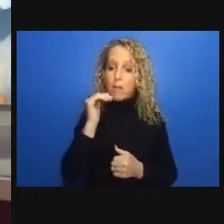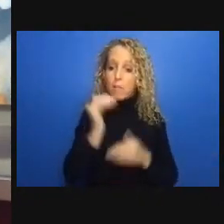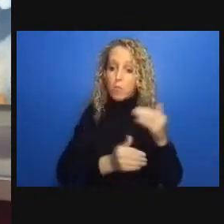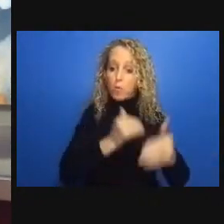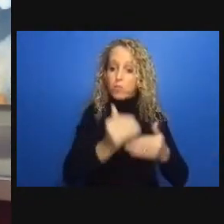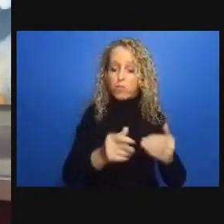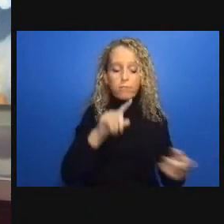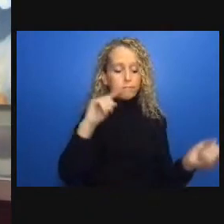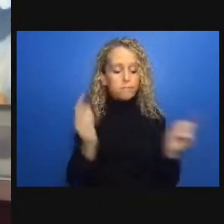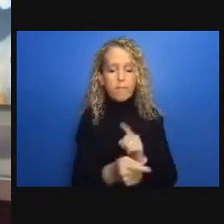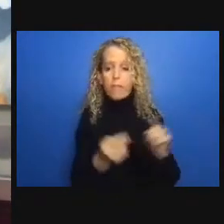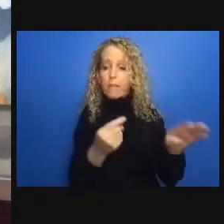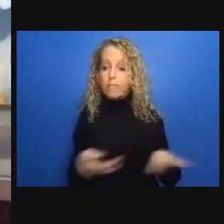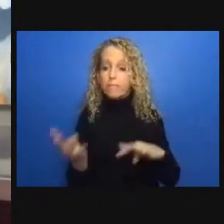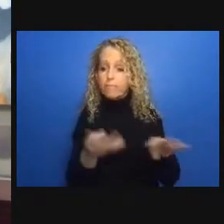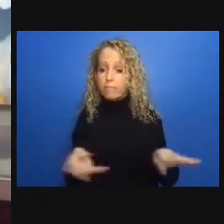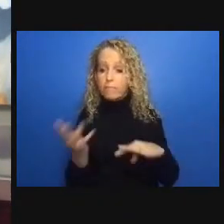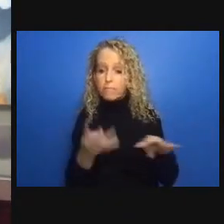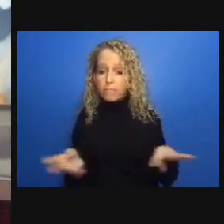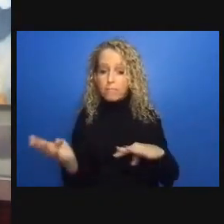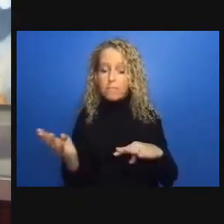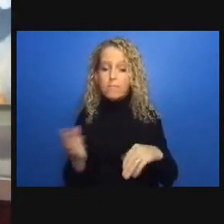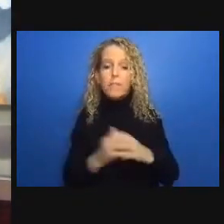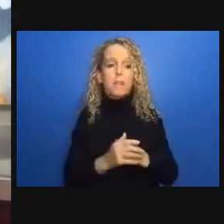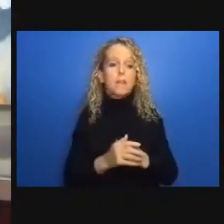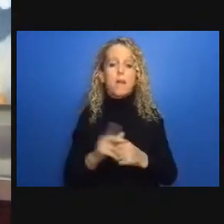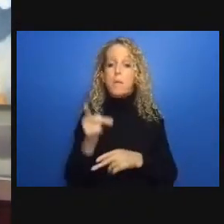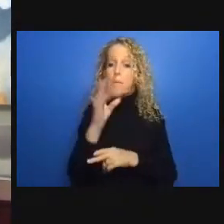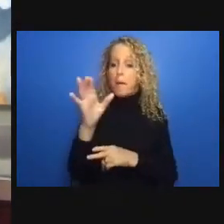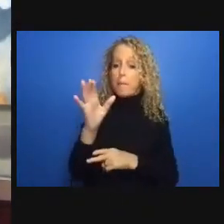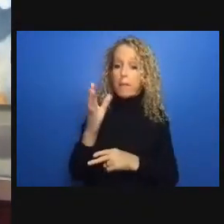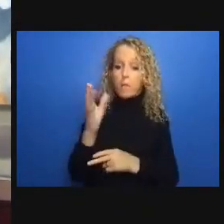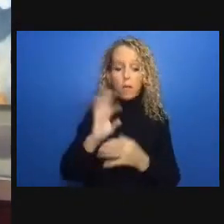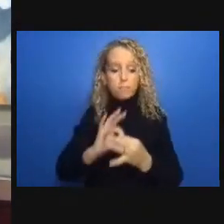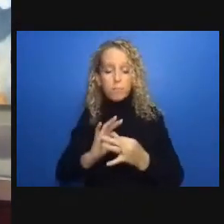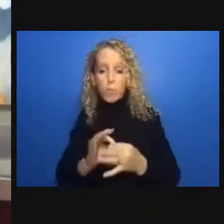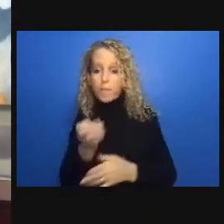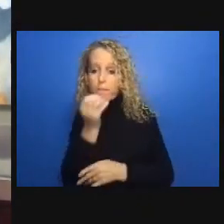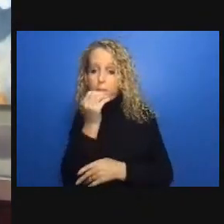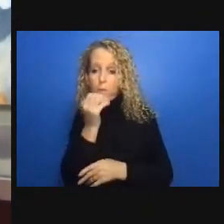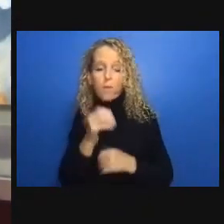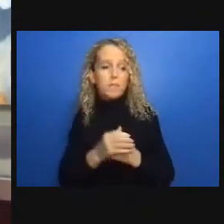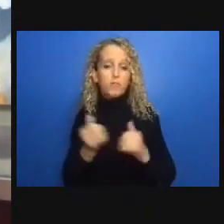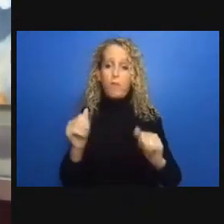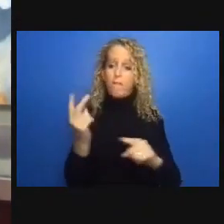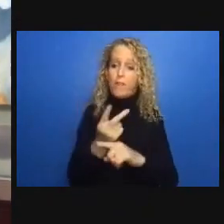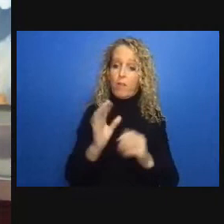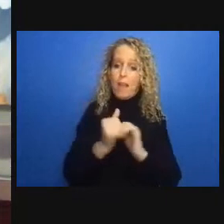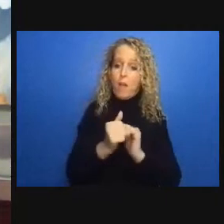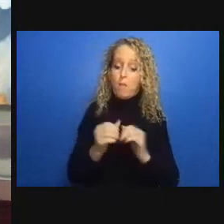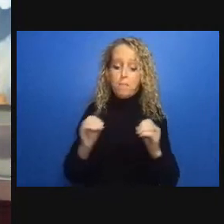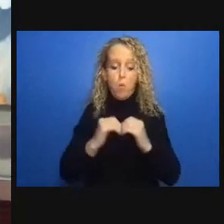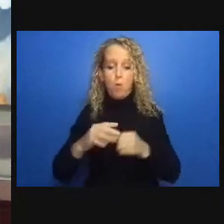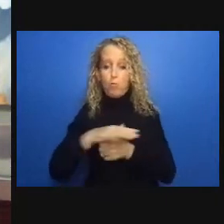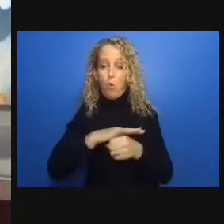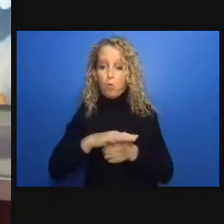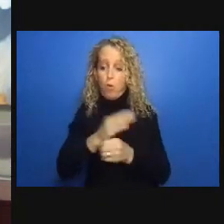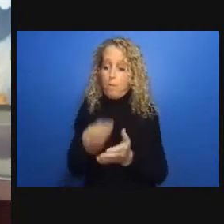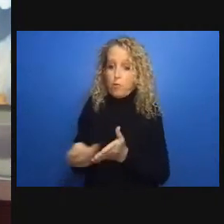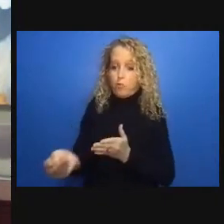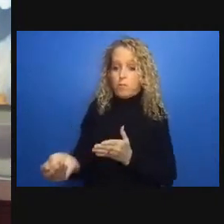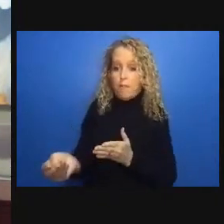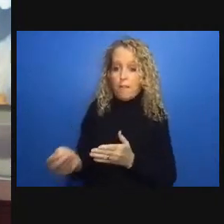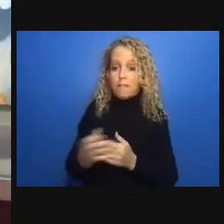product lines, consumers reconnecting with their food, asking about local, purchasing from local. So I think there's lots of opportunities